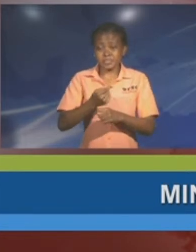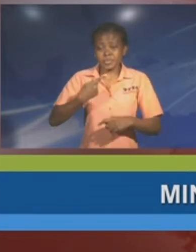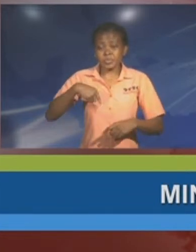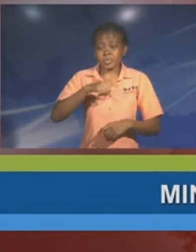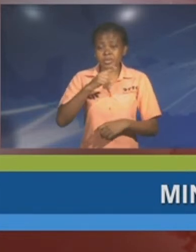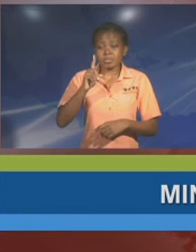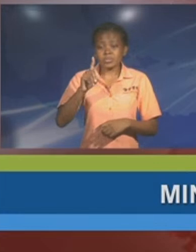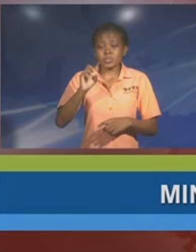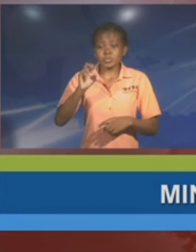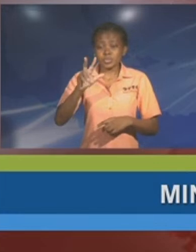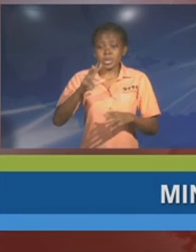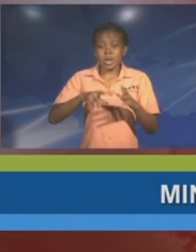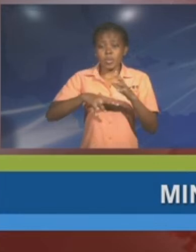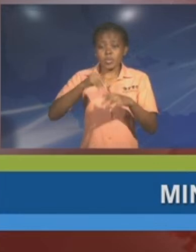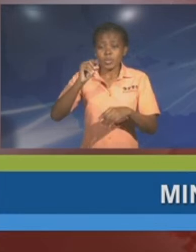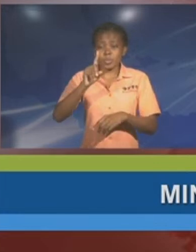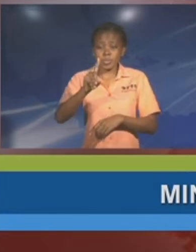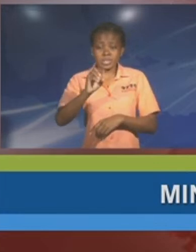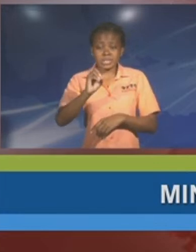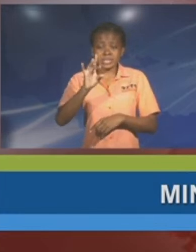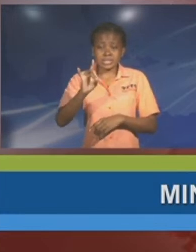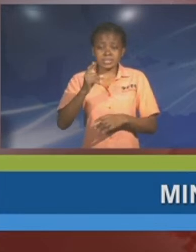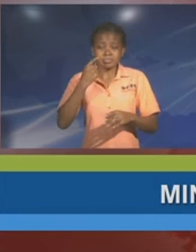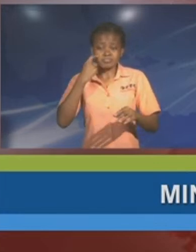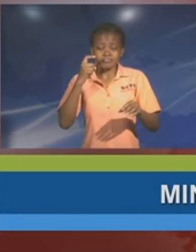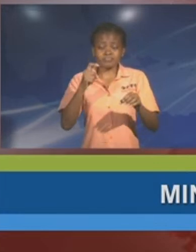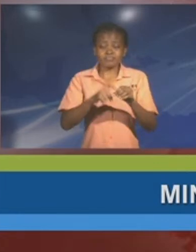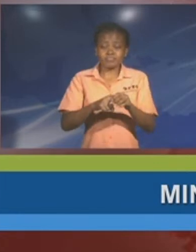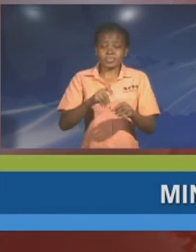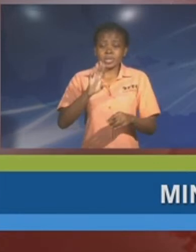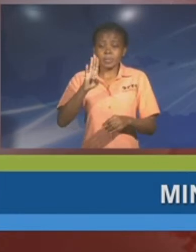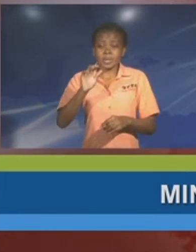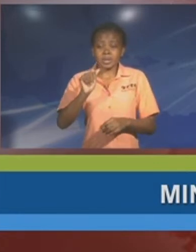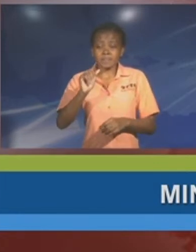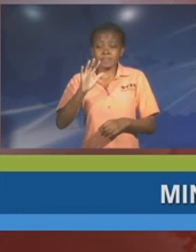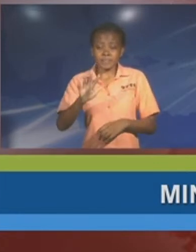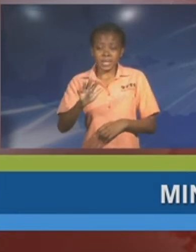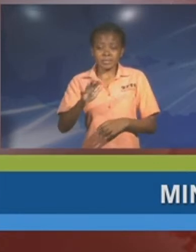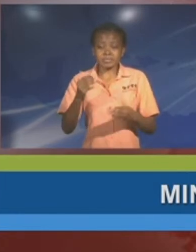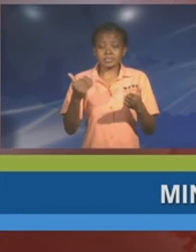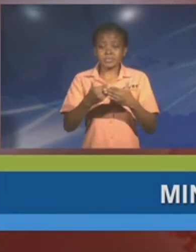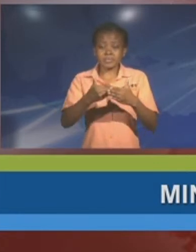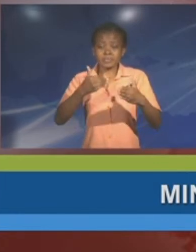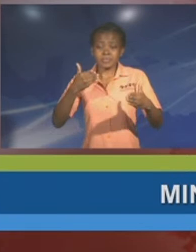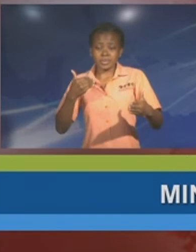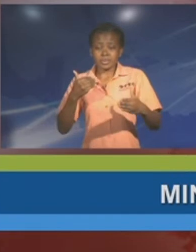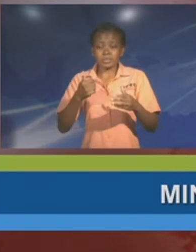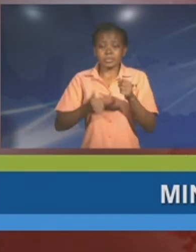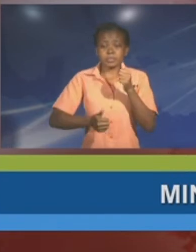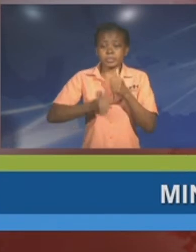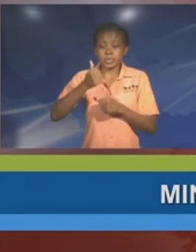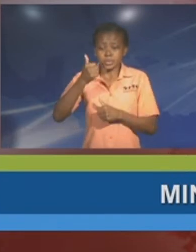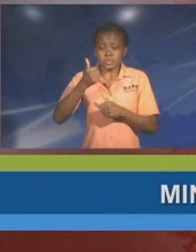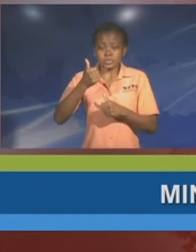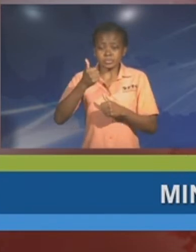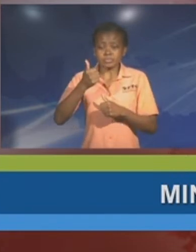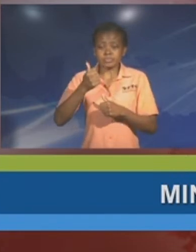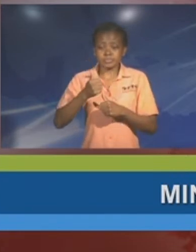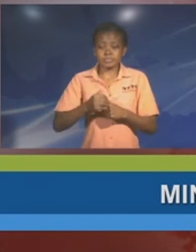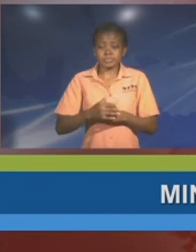of the 108 samples. BA5 subvariant were the dominant Omicron sublineages detected in the recent